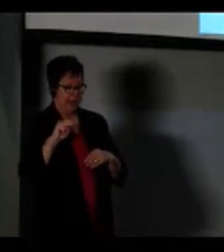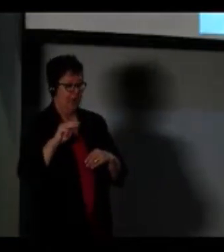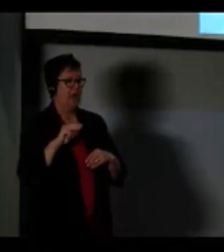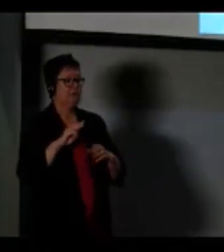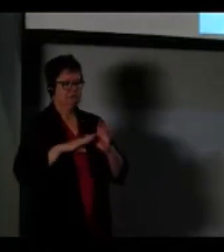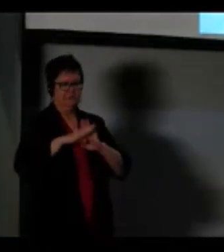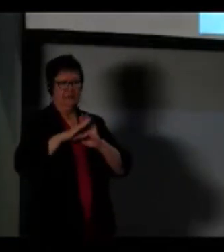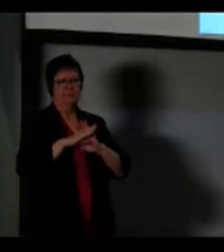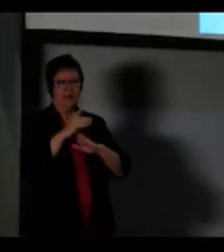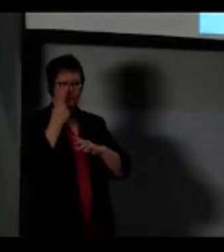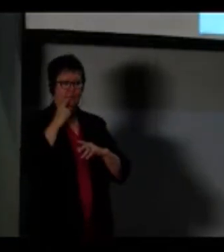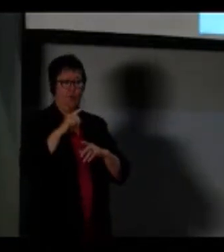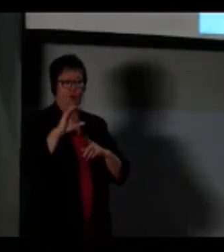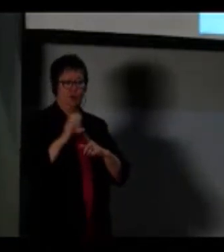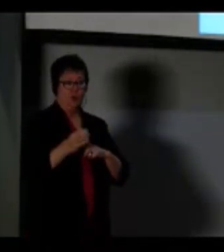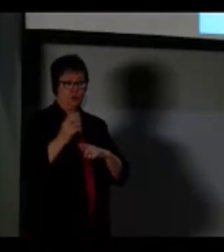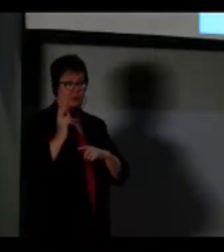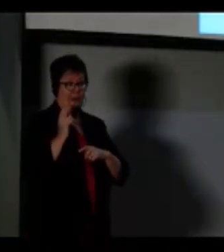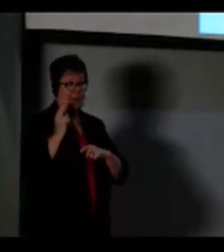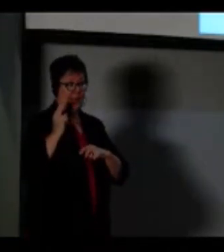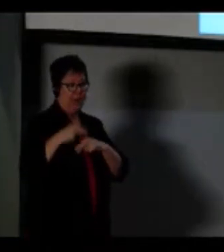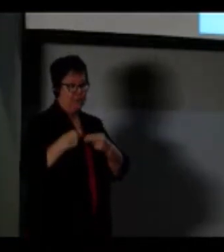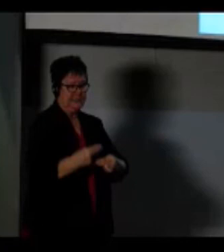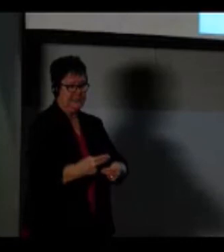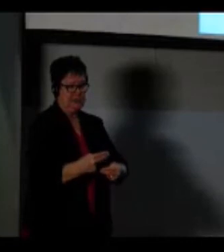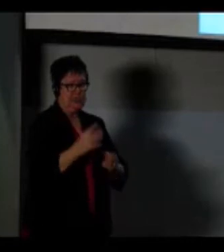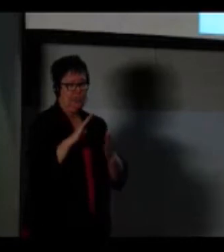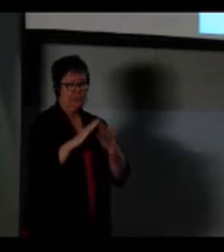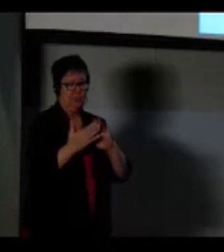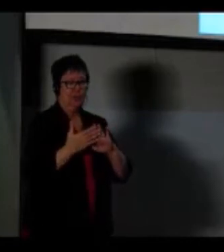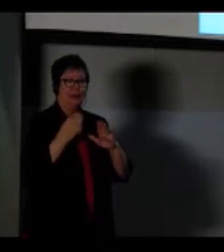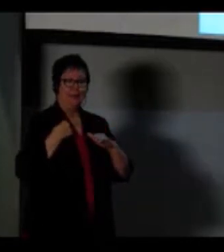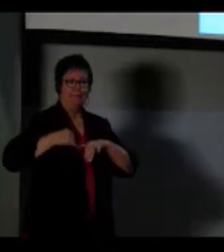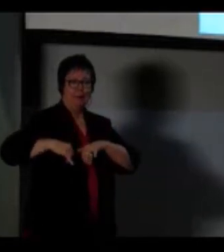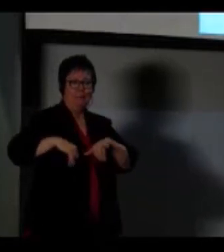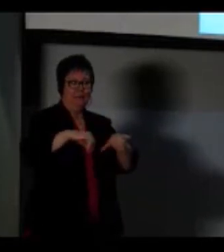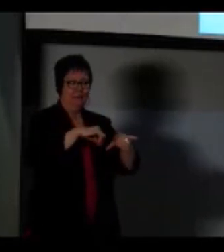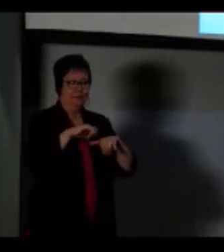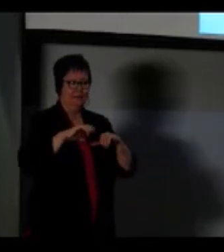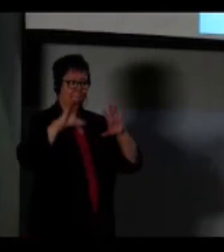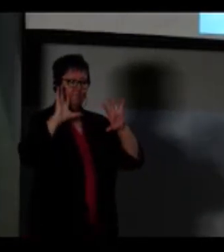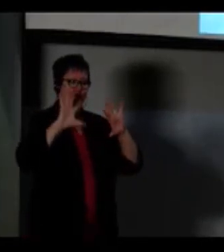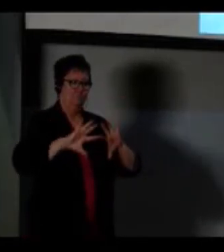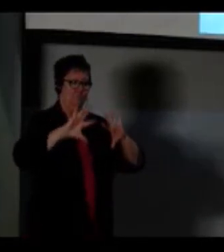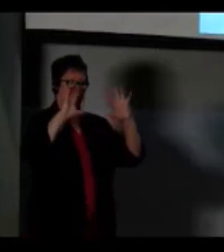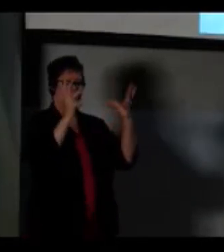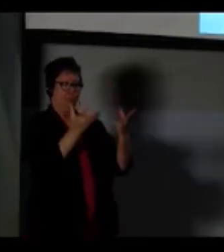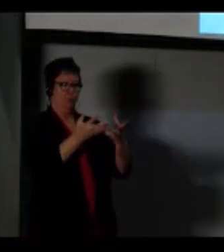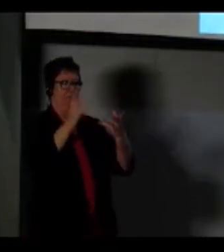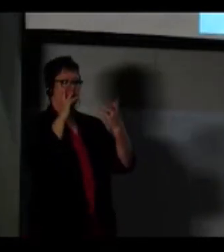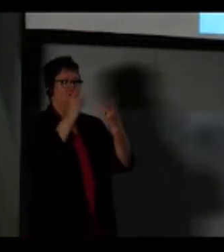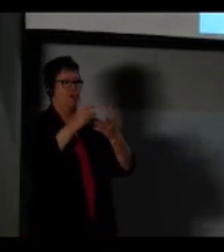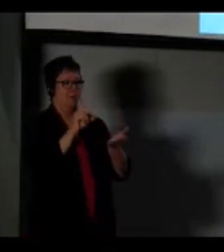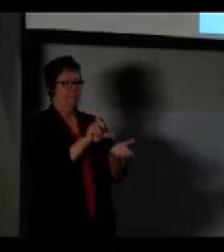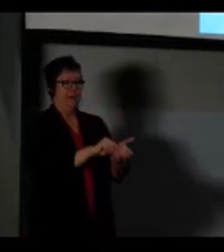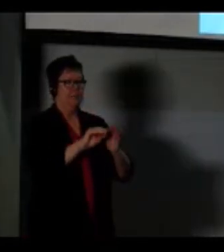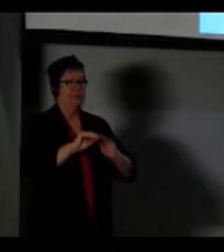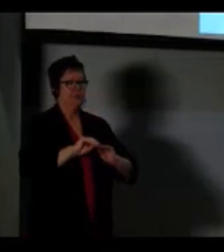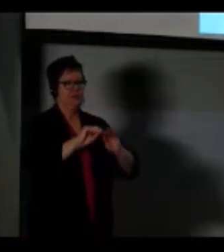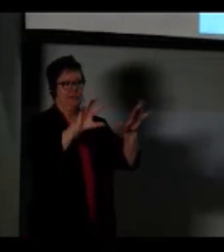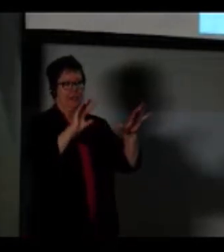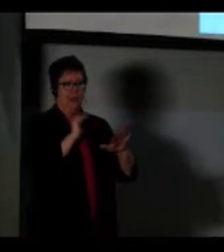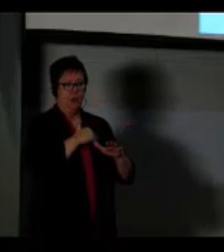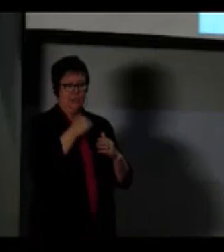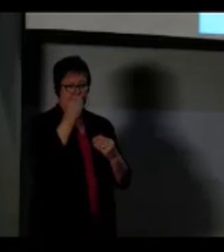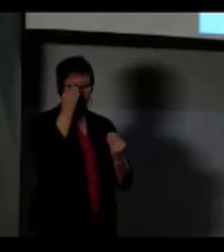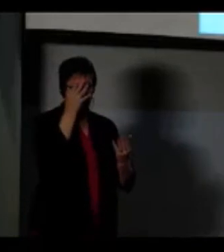by and for the cultural heritage community to provide a common framework for publishing our information. The